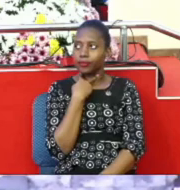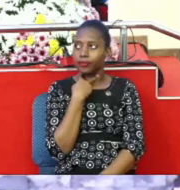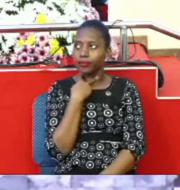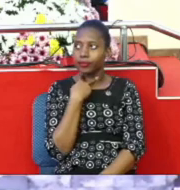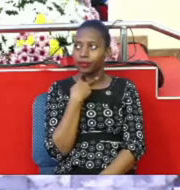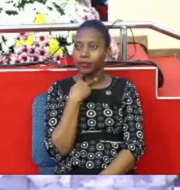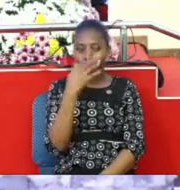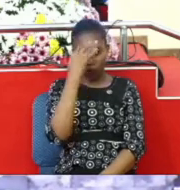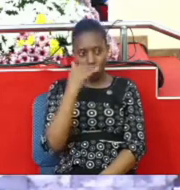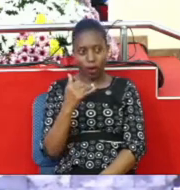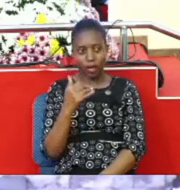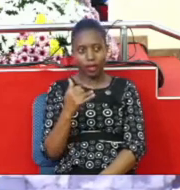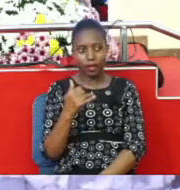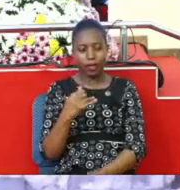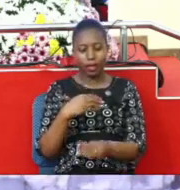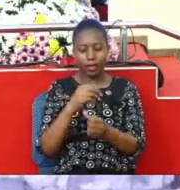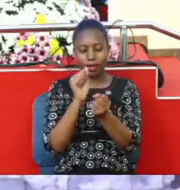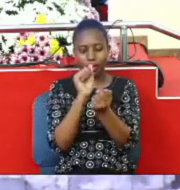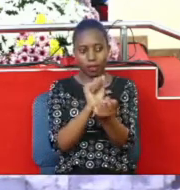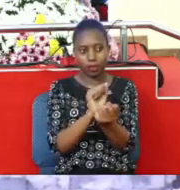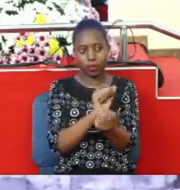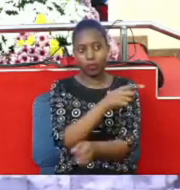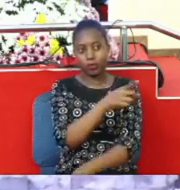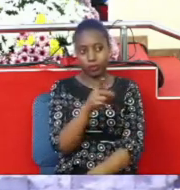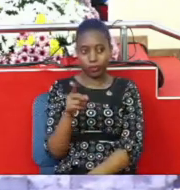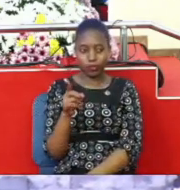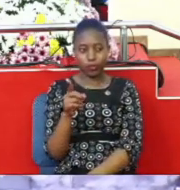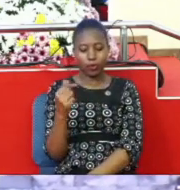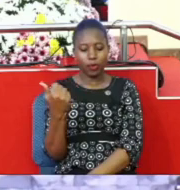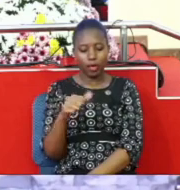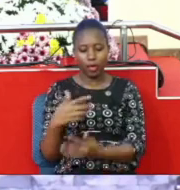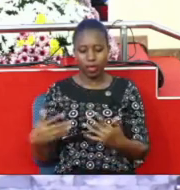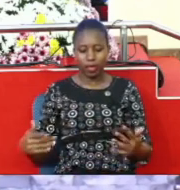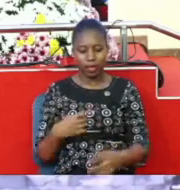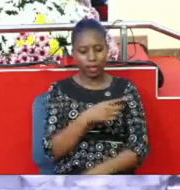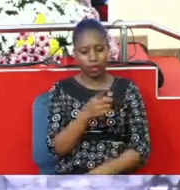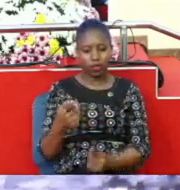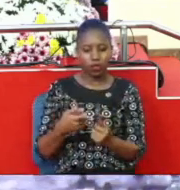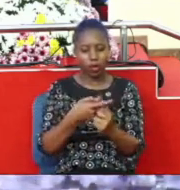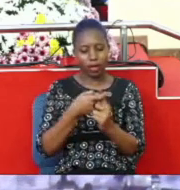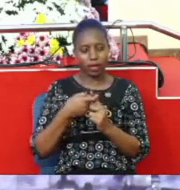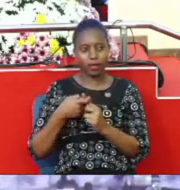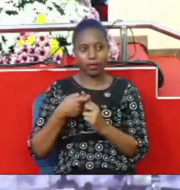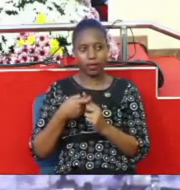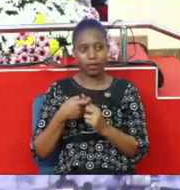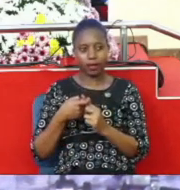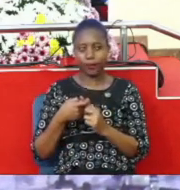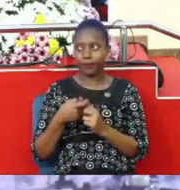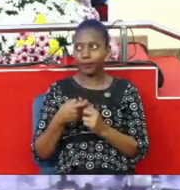you. And any addiction that you are in, it is that sin getting hold